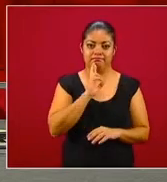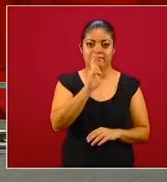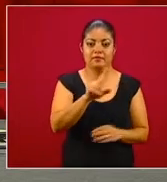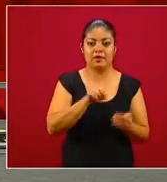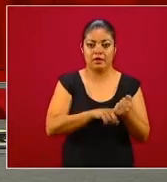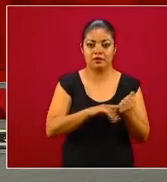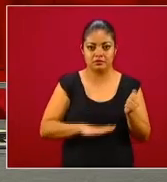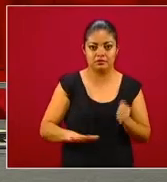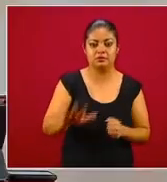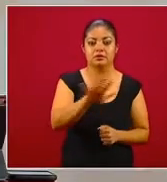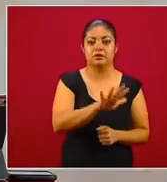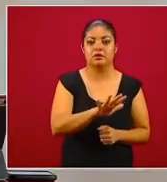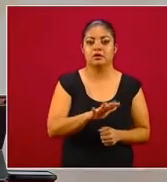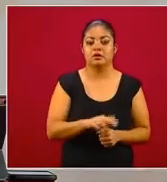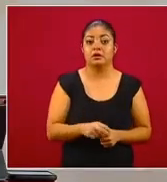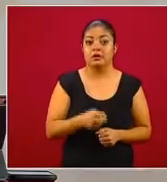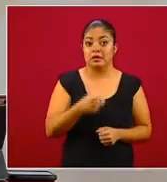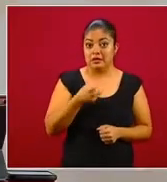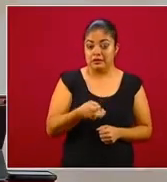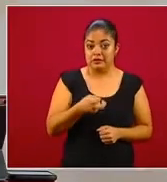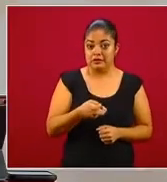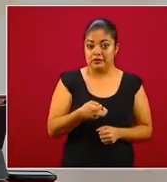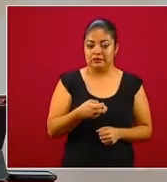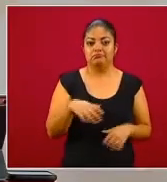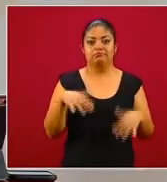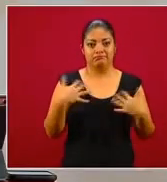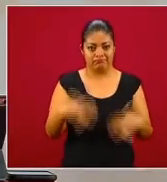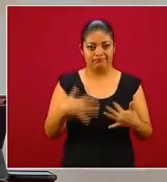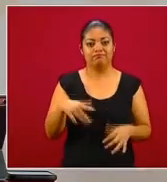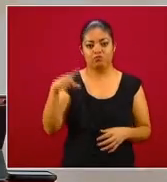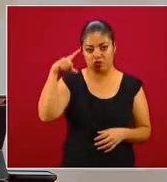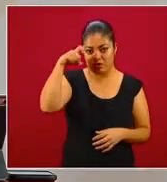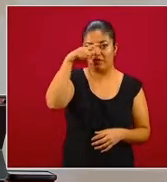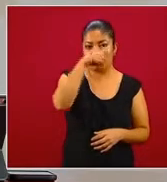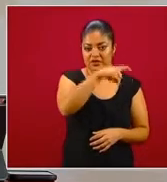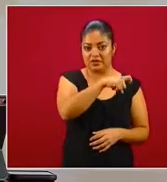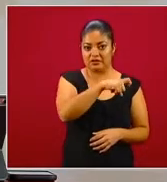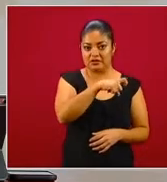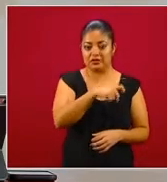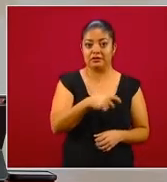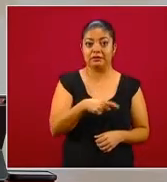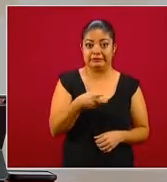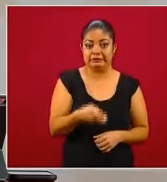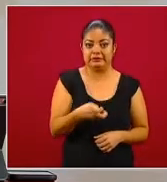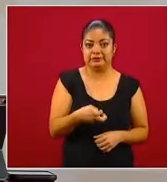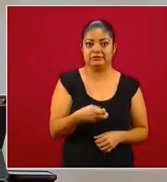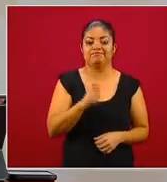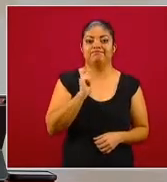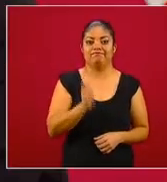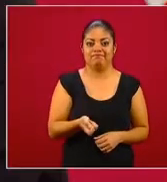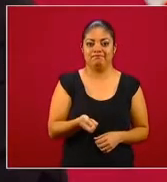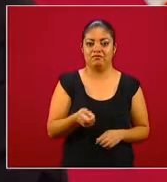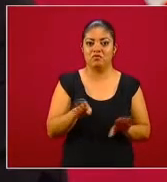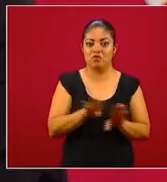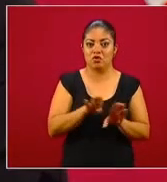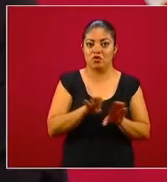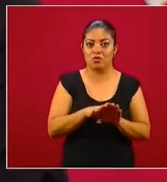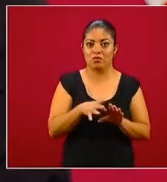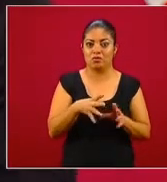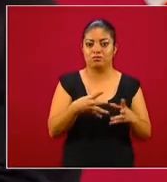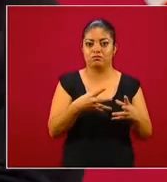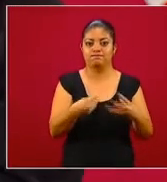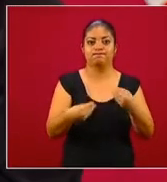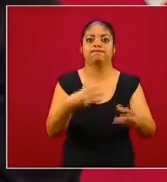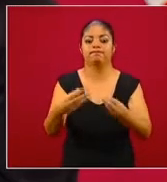want to talk sociedad. to you, to the Este es un society, momento to the el people más of difícil Mexico. This is the en most esta primera ola difficult de la part of this enfermedad, first wave